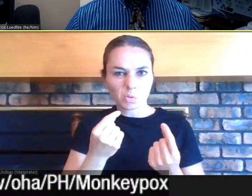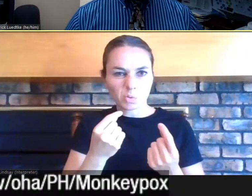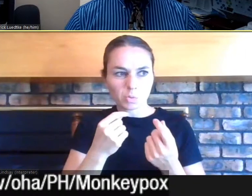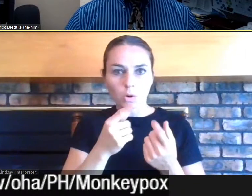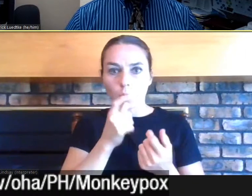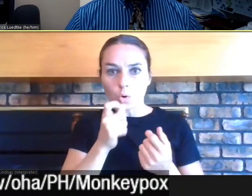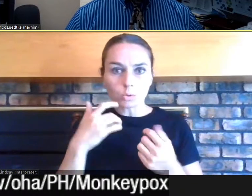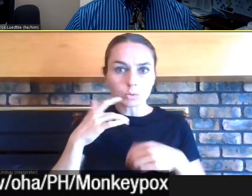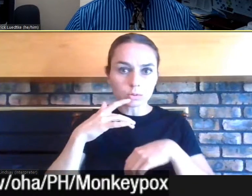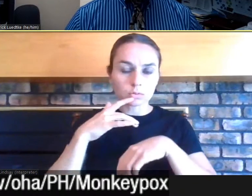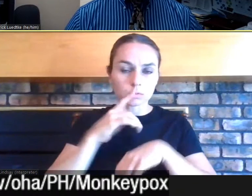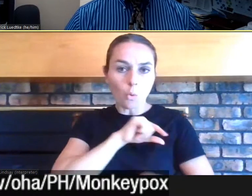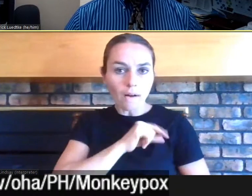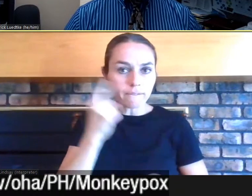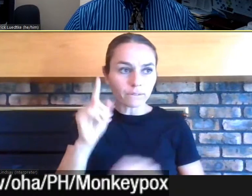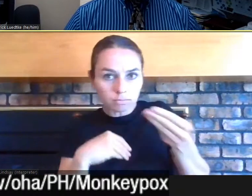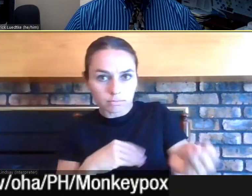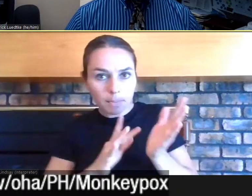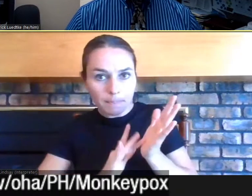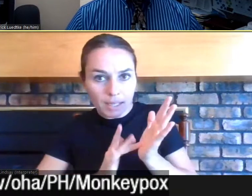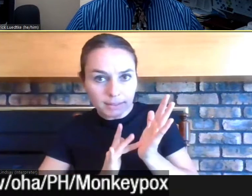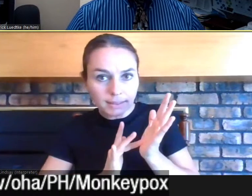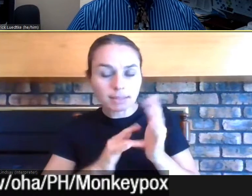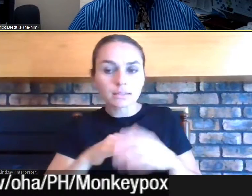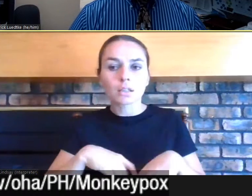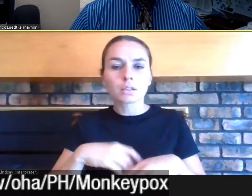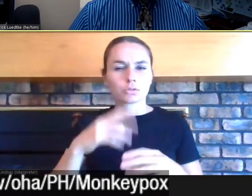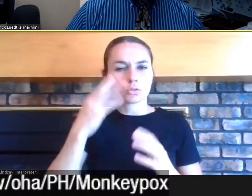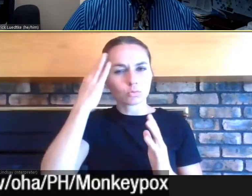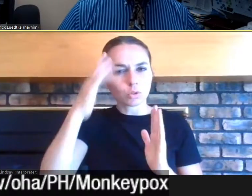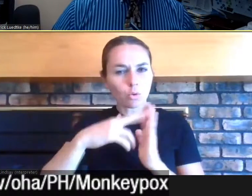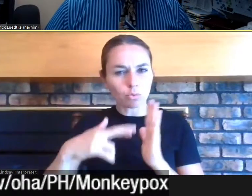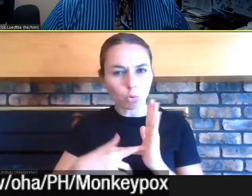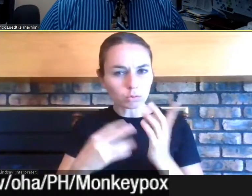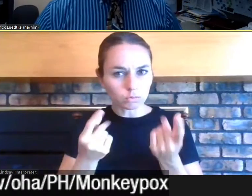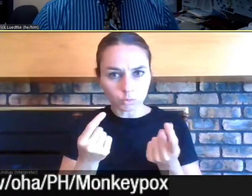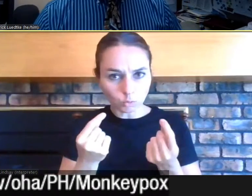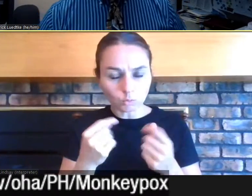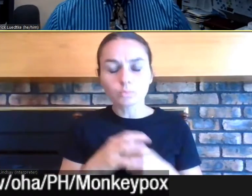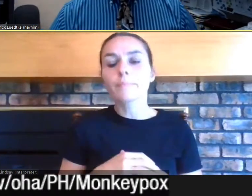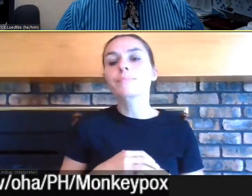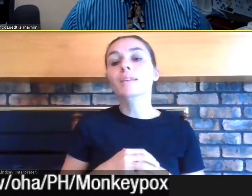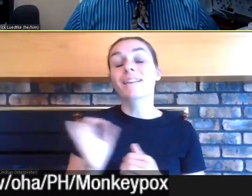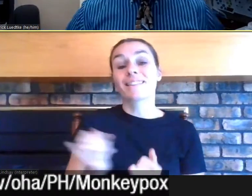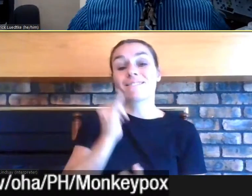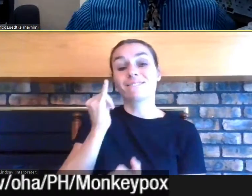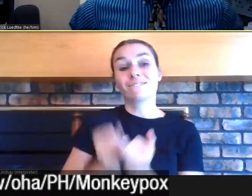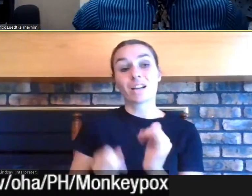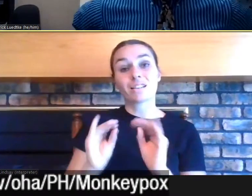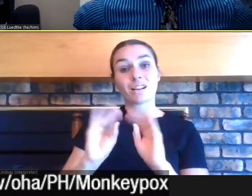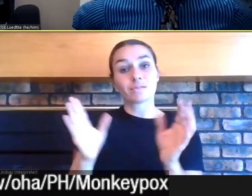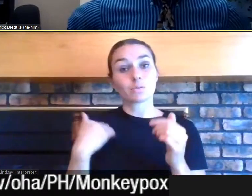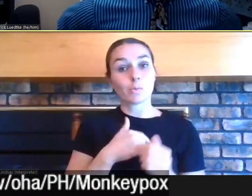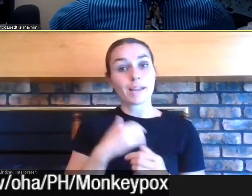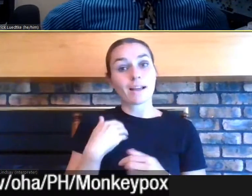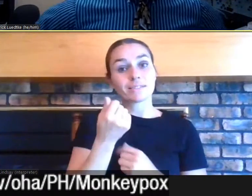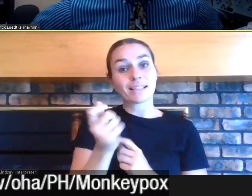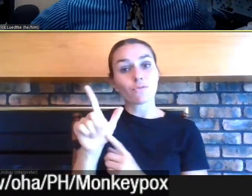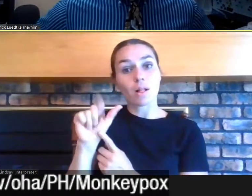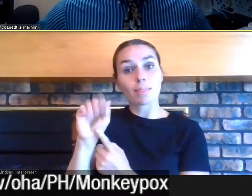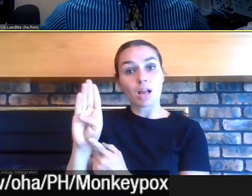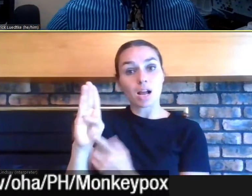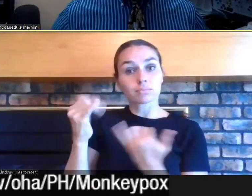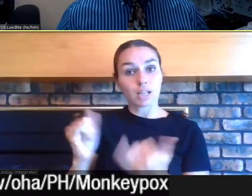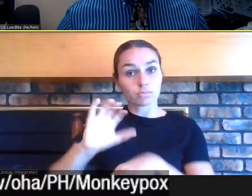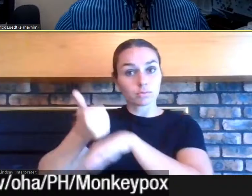is eligible, and we need to work with our clinical community as well. And then finally, we now have several laboratories that are doing this testing. Early